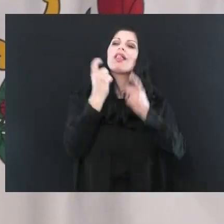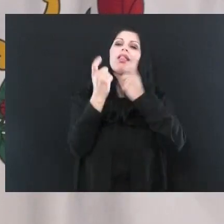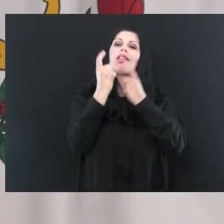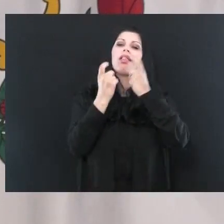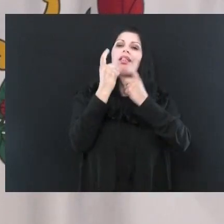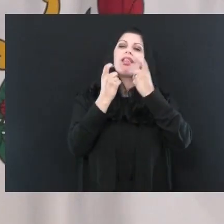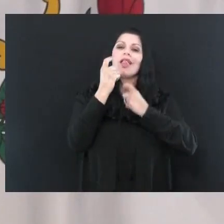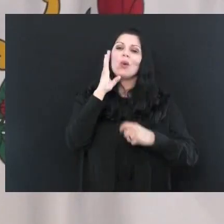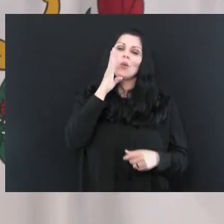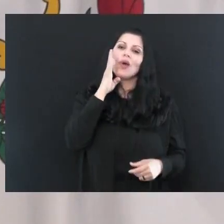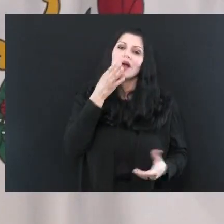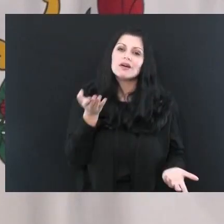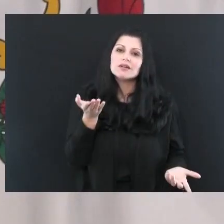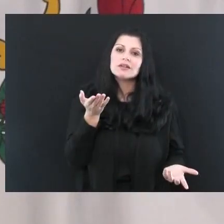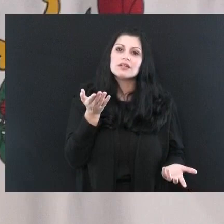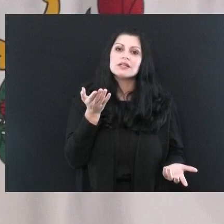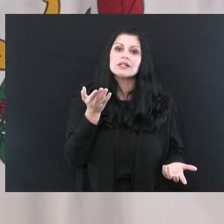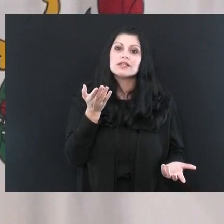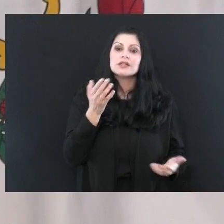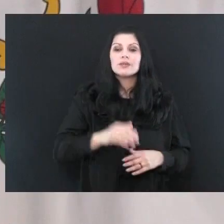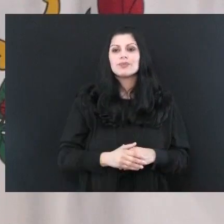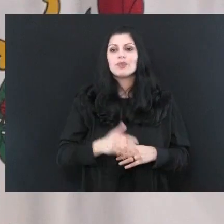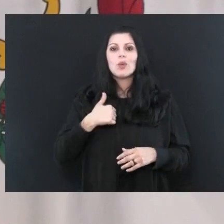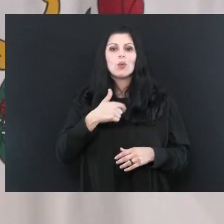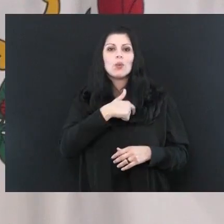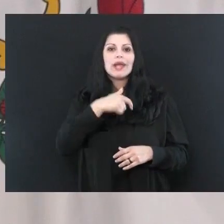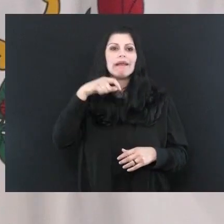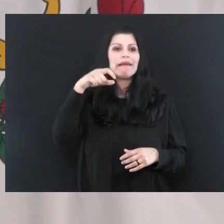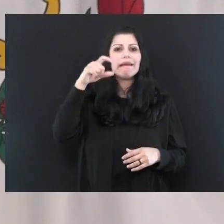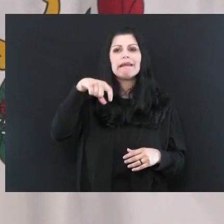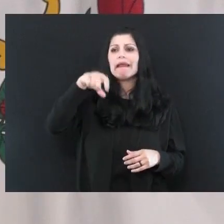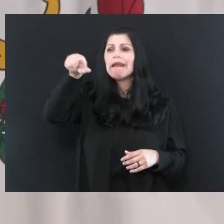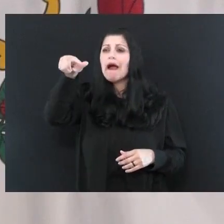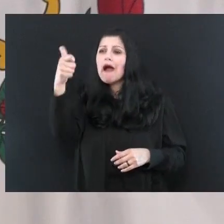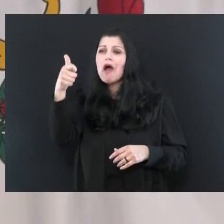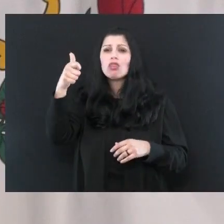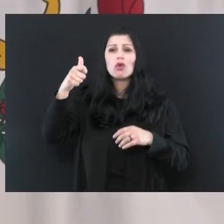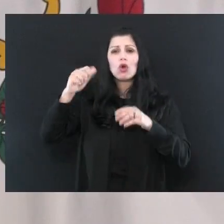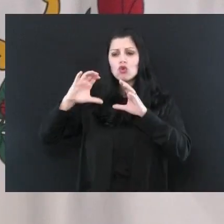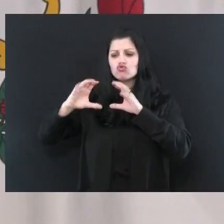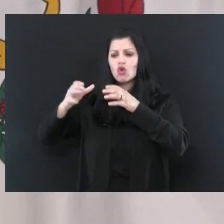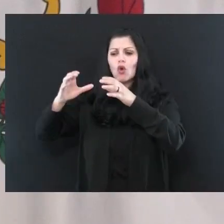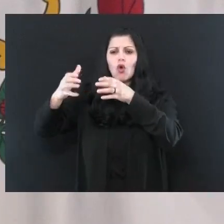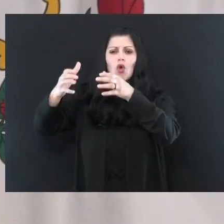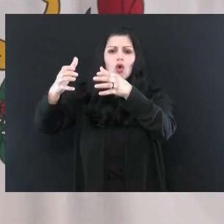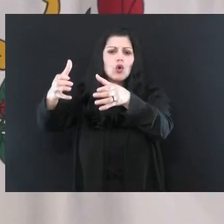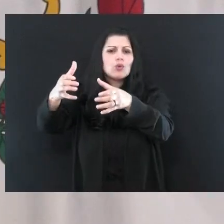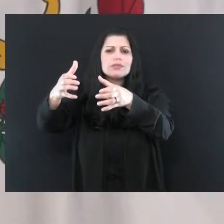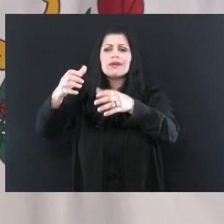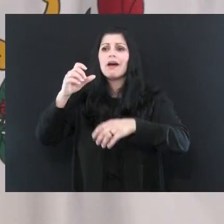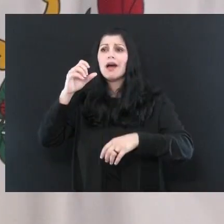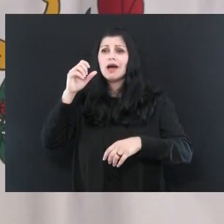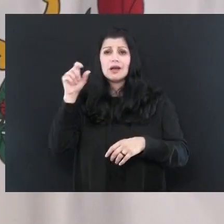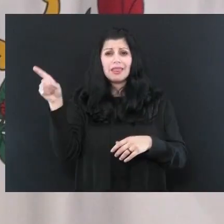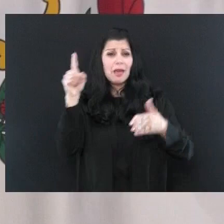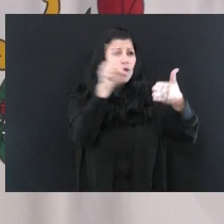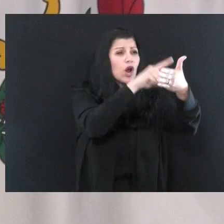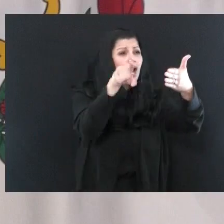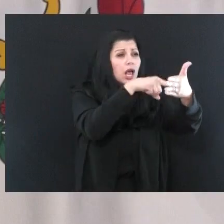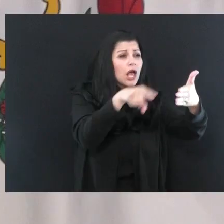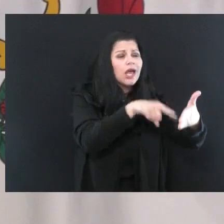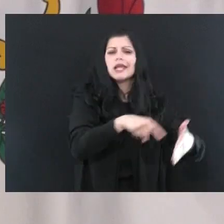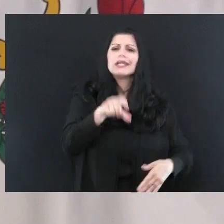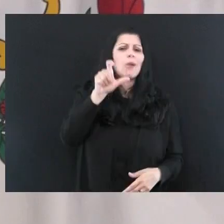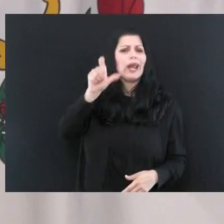we don't need special interest groups, casting stones. I mean, for crying out loud, anybody in their right mind can